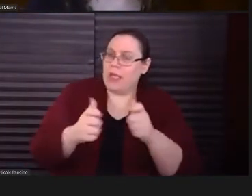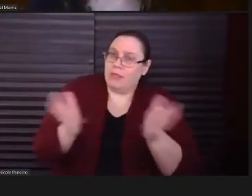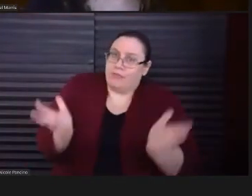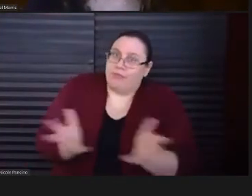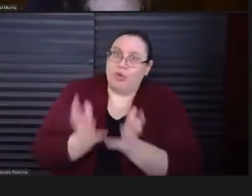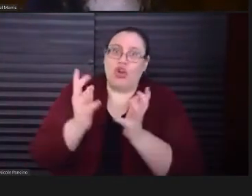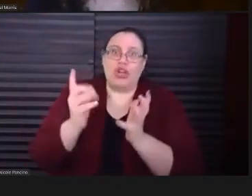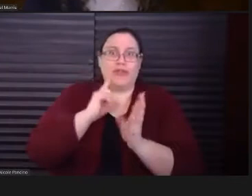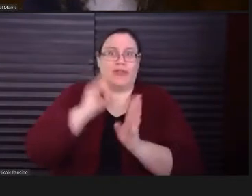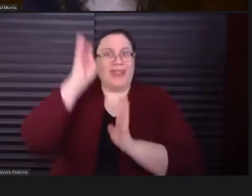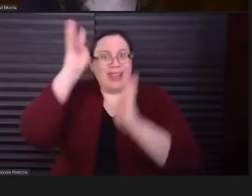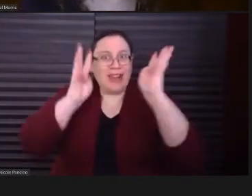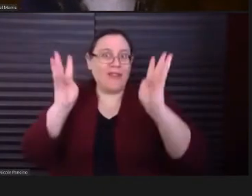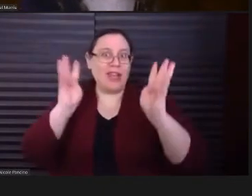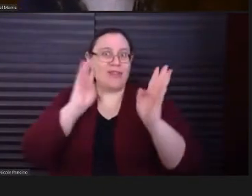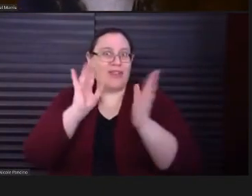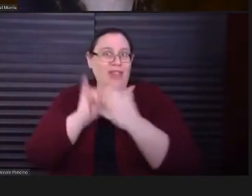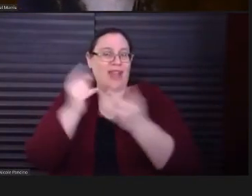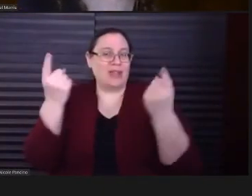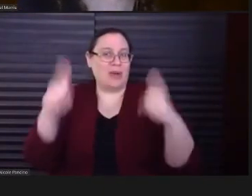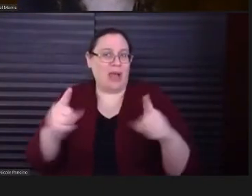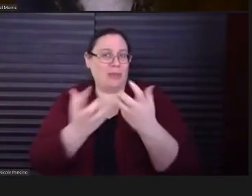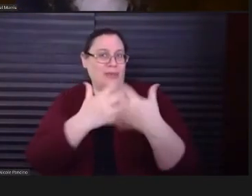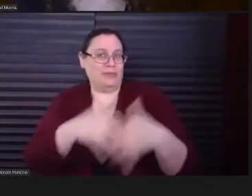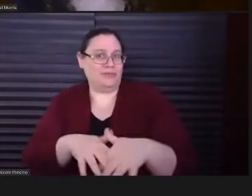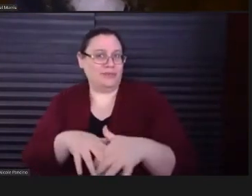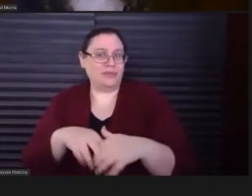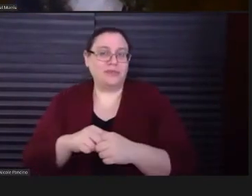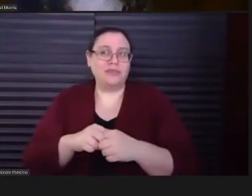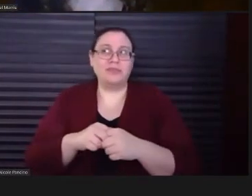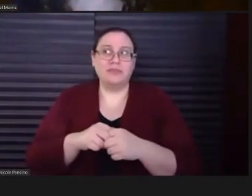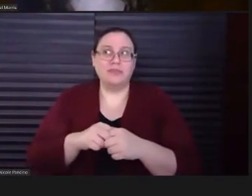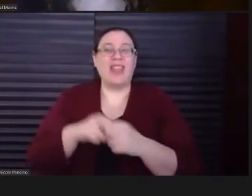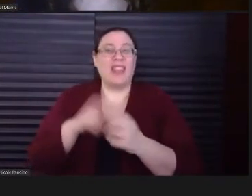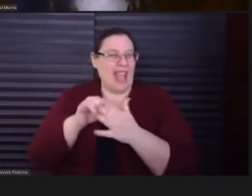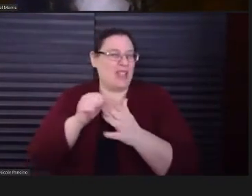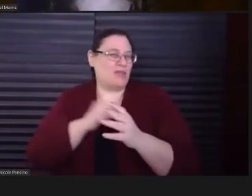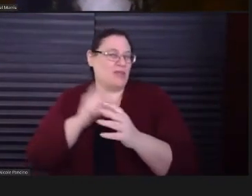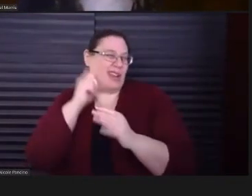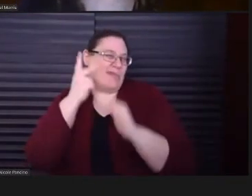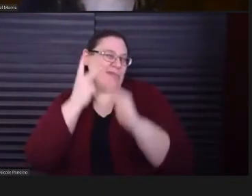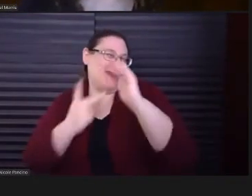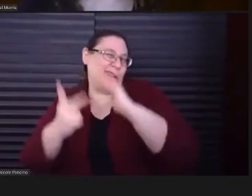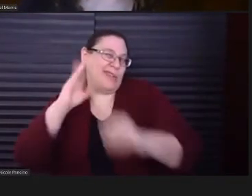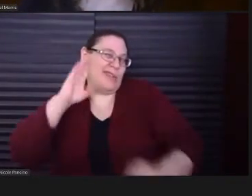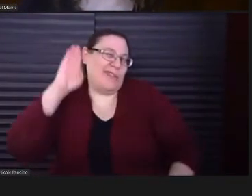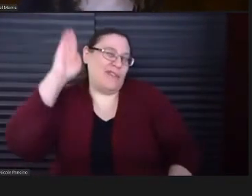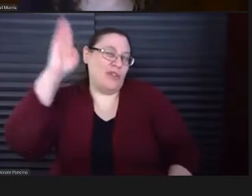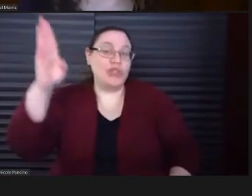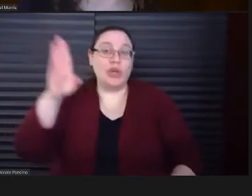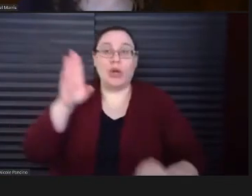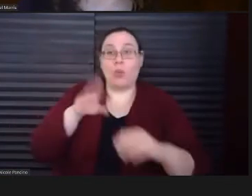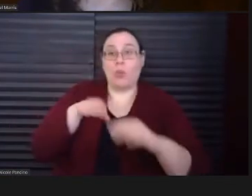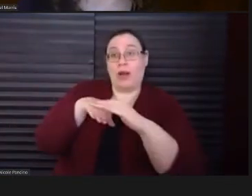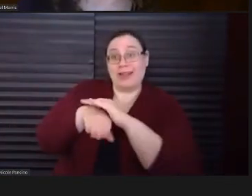bring that together. So for me, that's where I see the future going, in which accessibility is the on-ramp to new